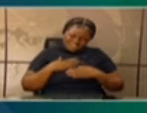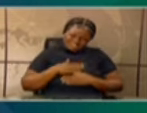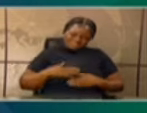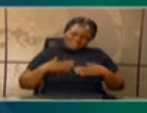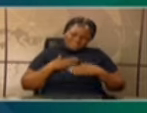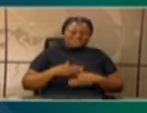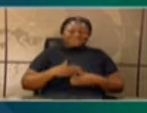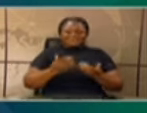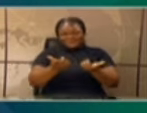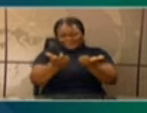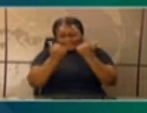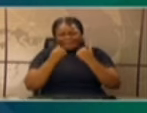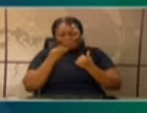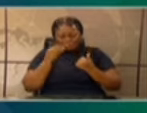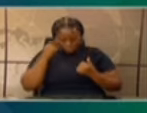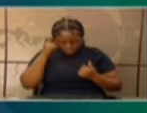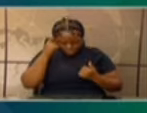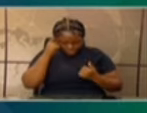Pacho Brafier